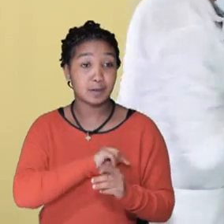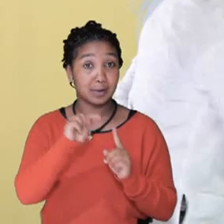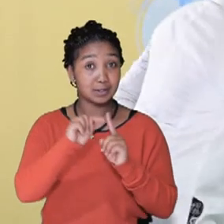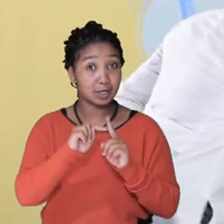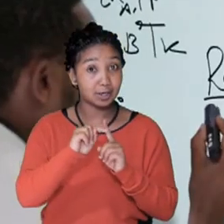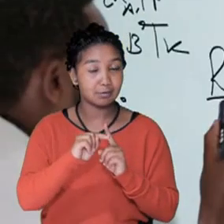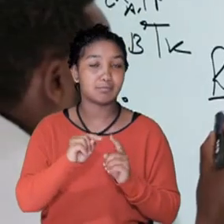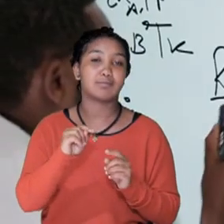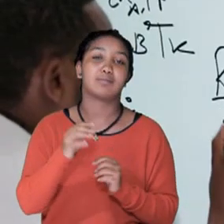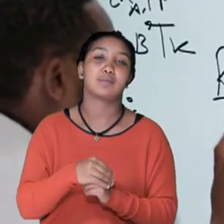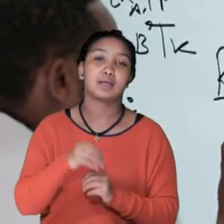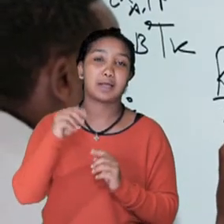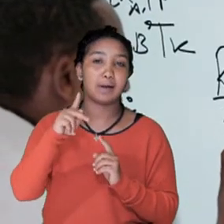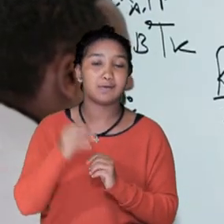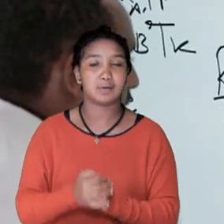Kelvin. A,